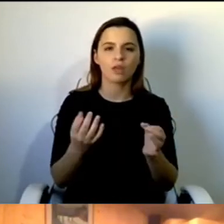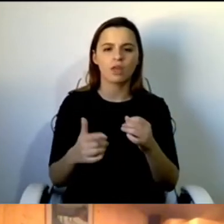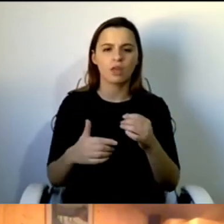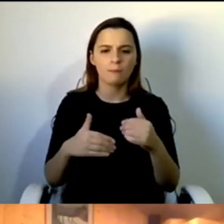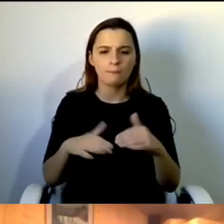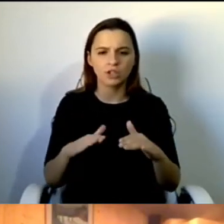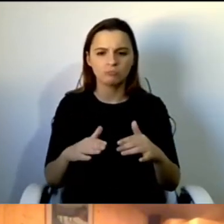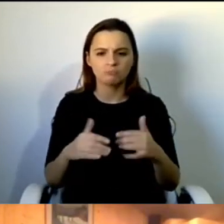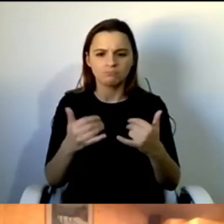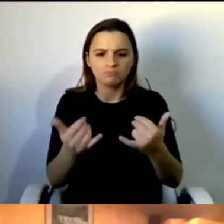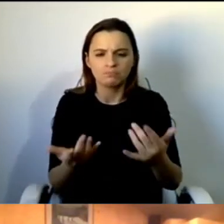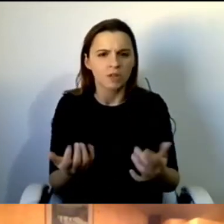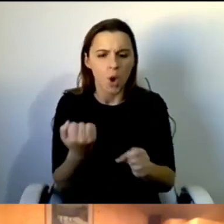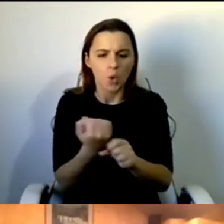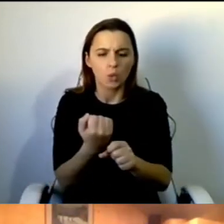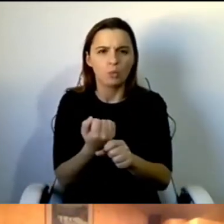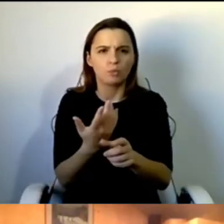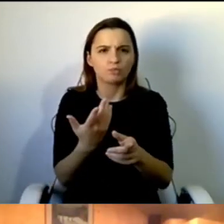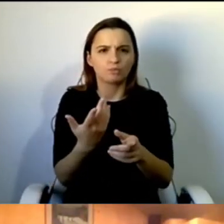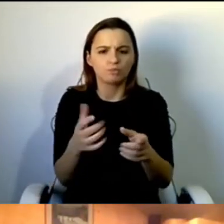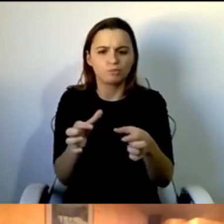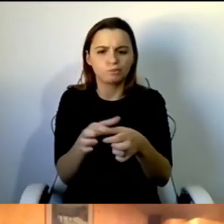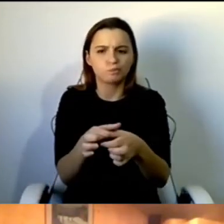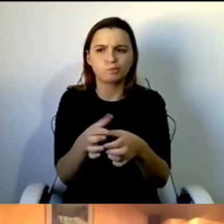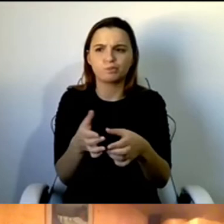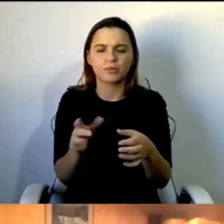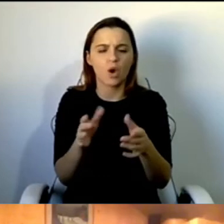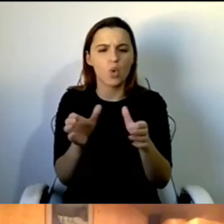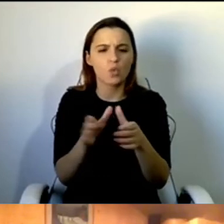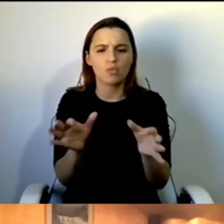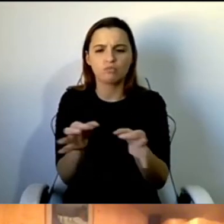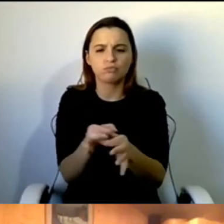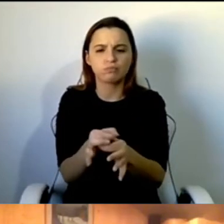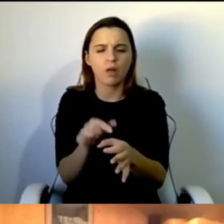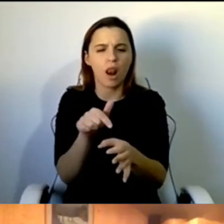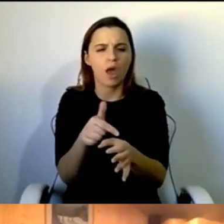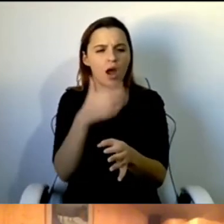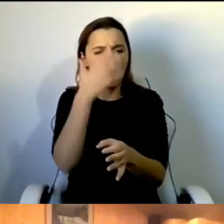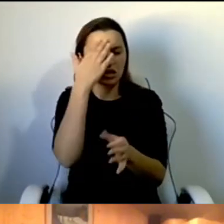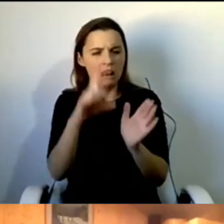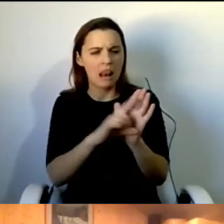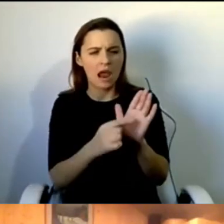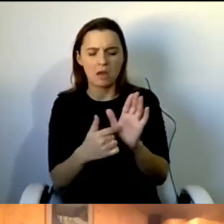money into projects. So STEEL was formed because